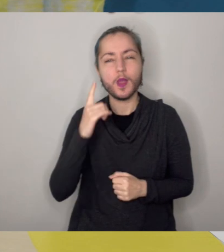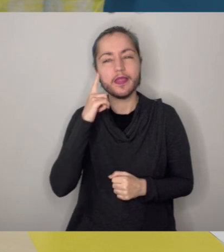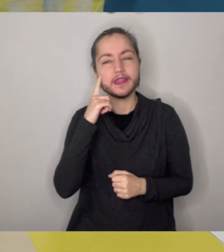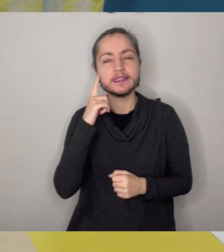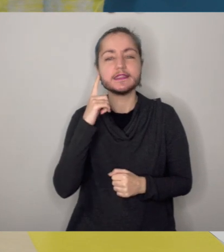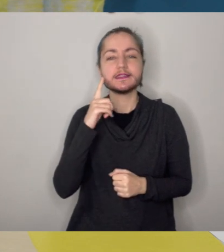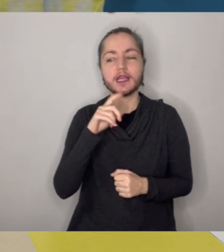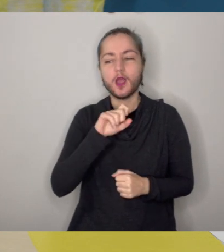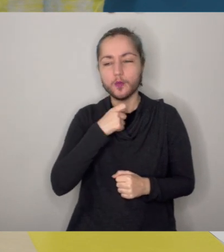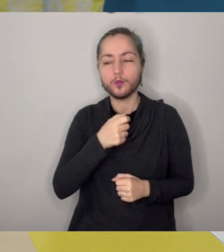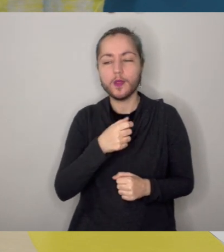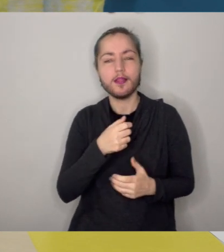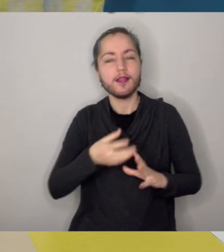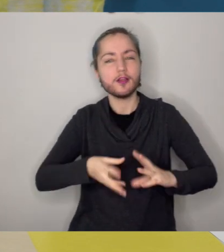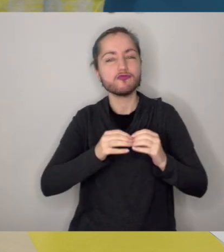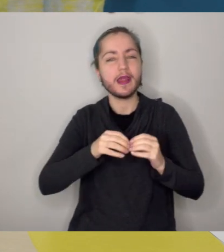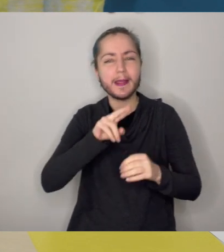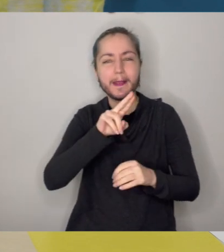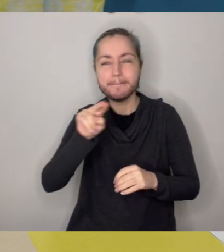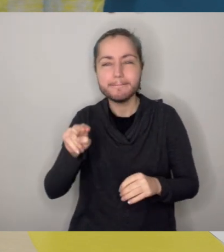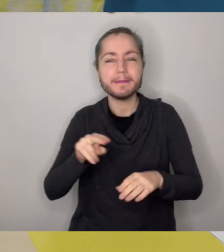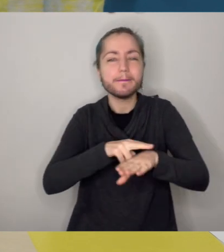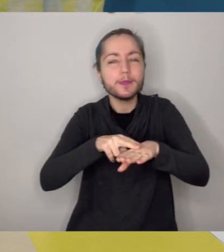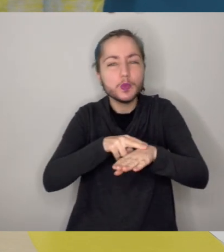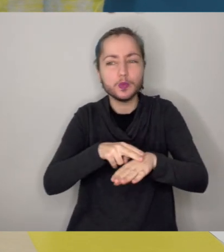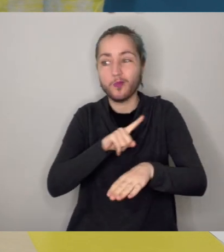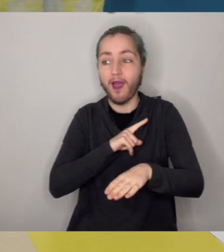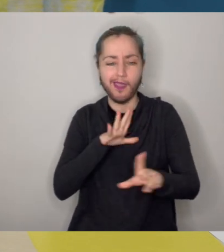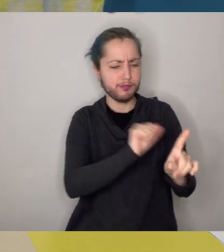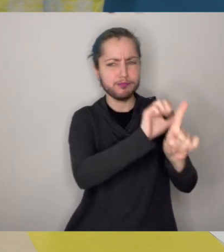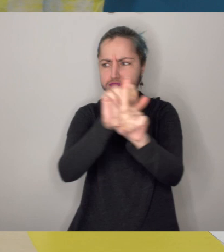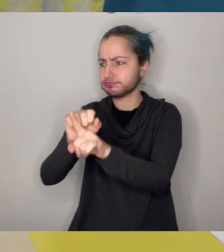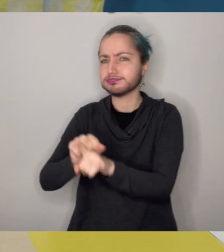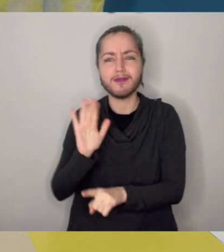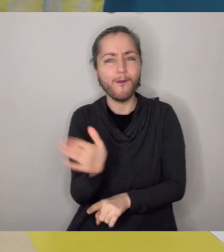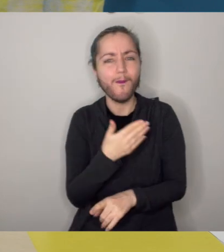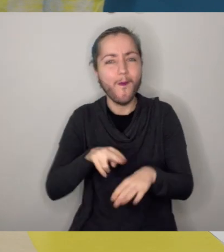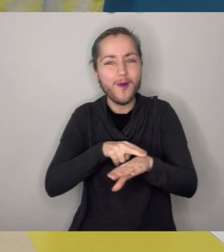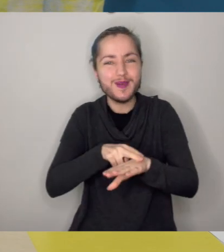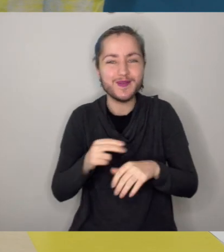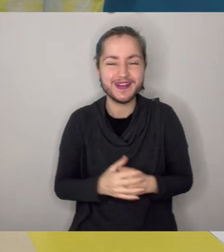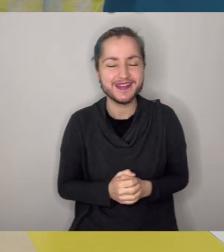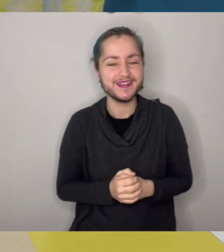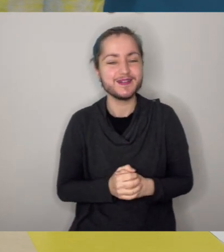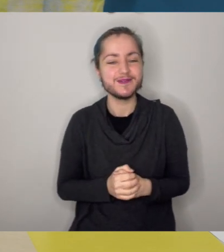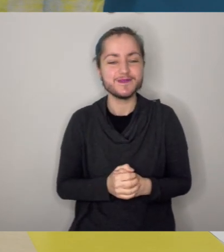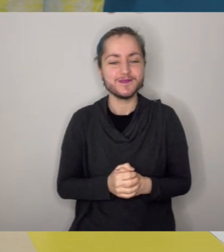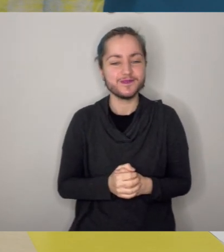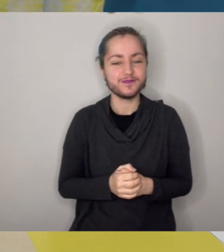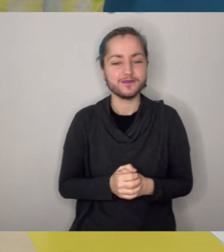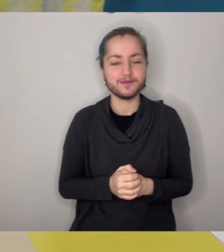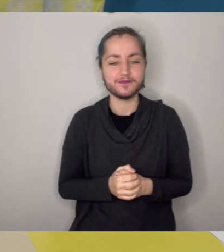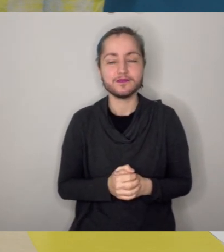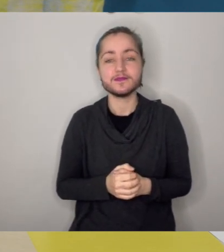think I'm gonna make the blue paint because everything around me is blue. So you're